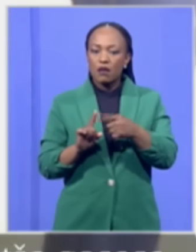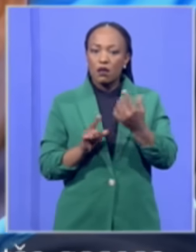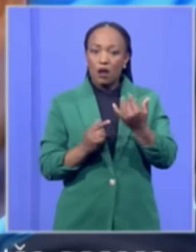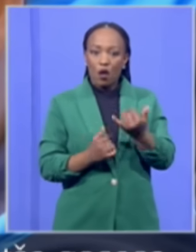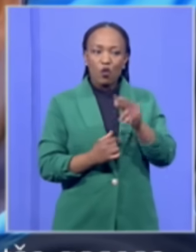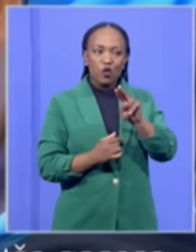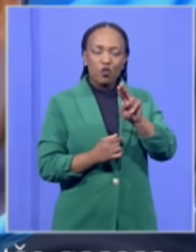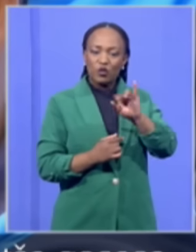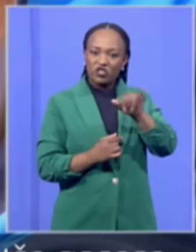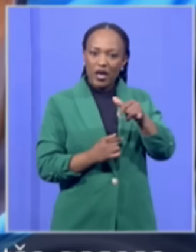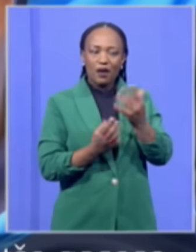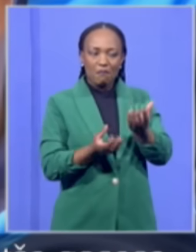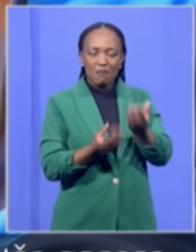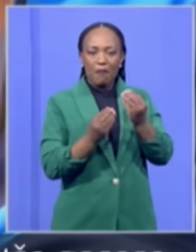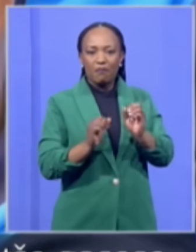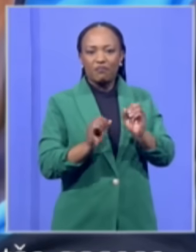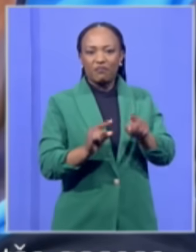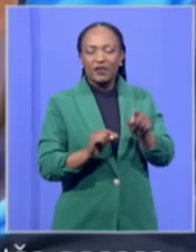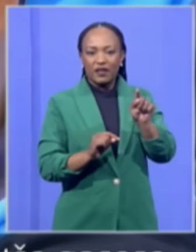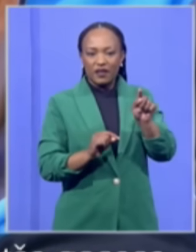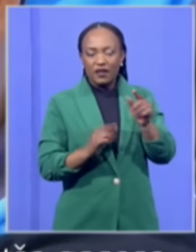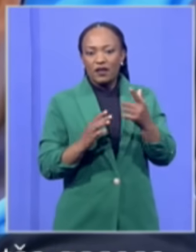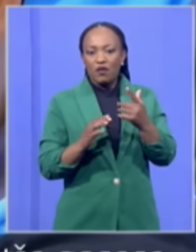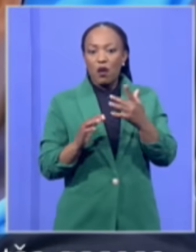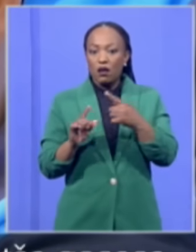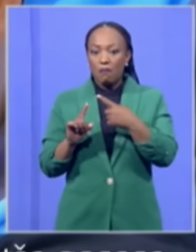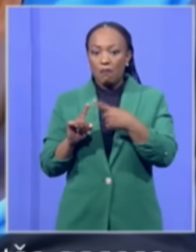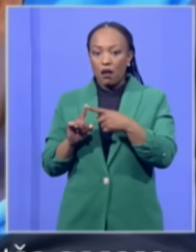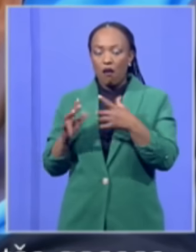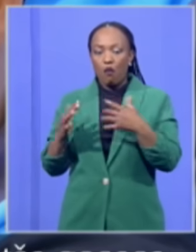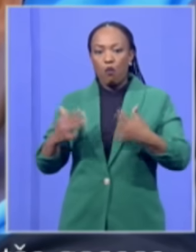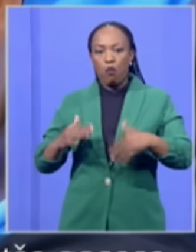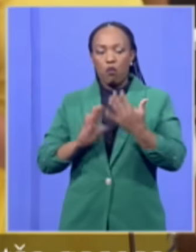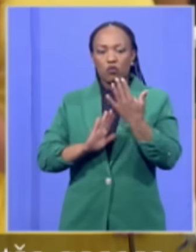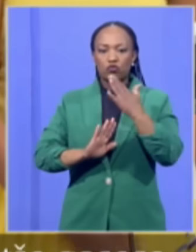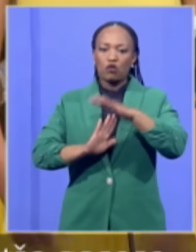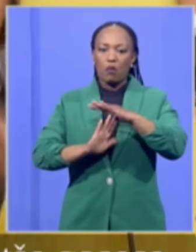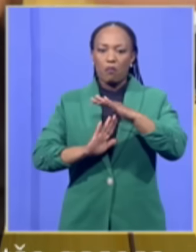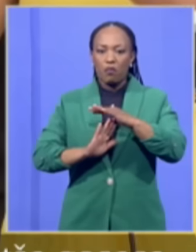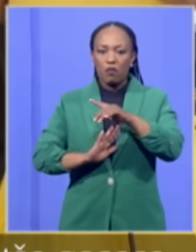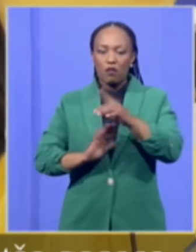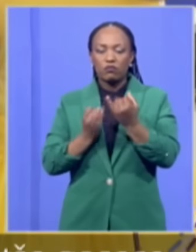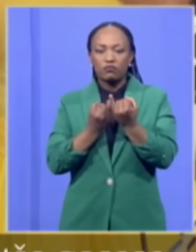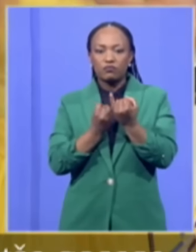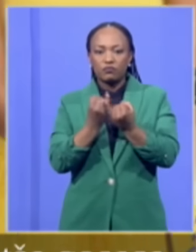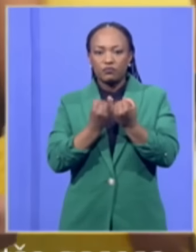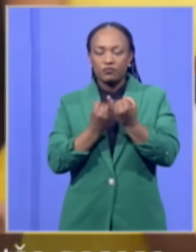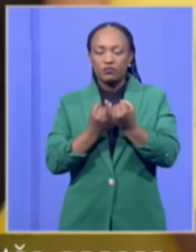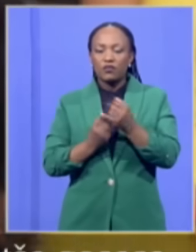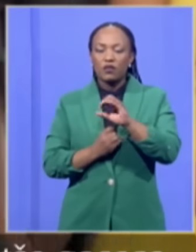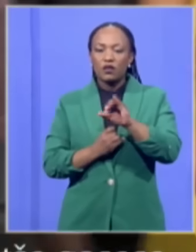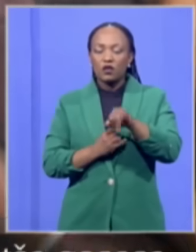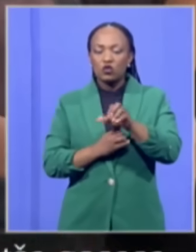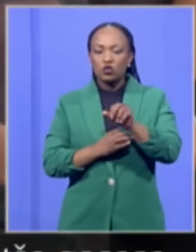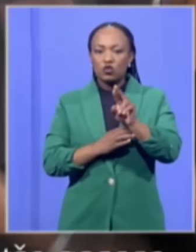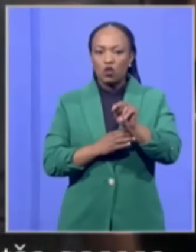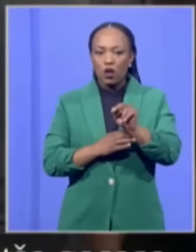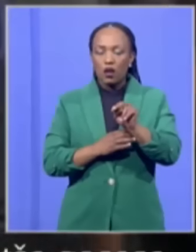Johannesburg Isao ka mora hore e be sebapadi se ipabotseng ka bokgabane tlhodisanong ya John Orr e neng e